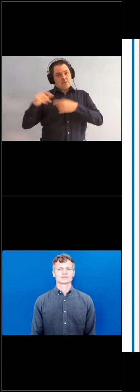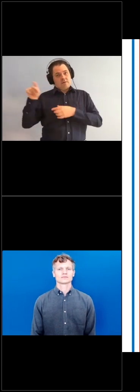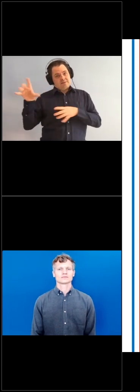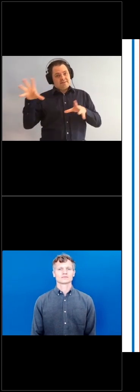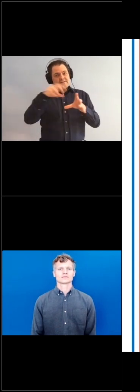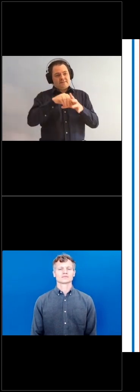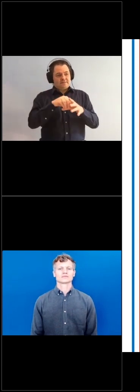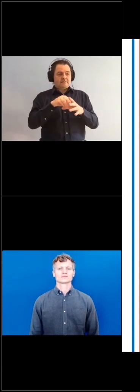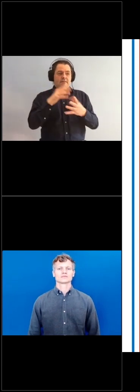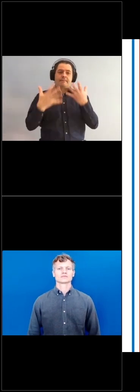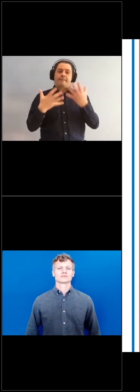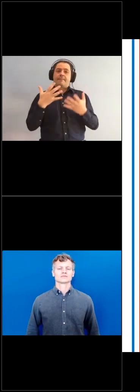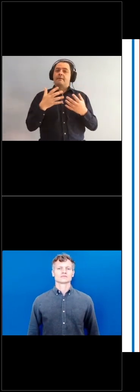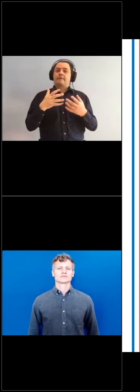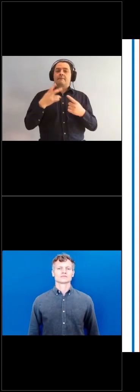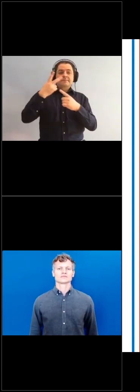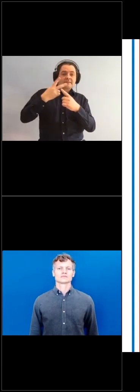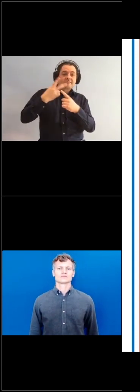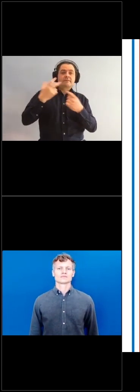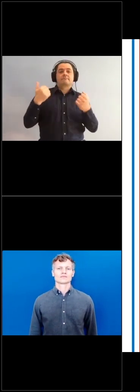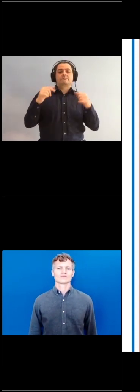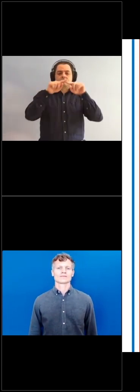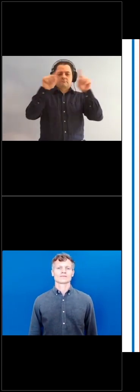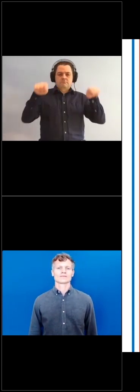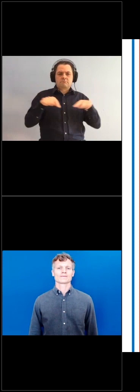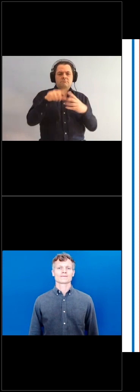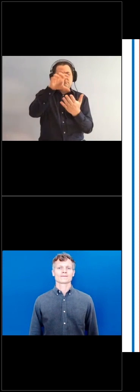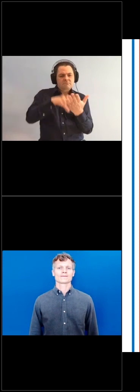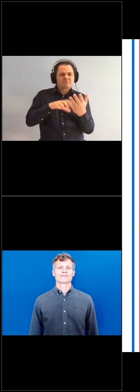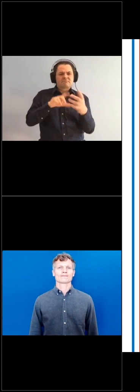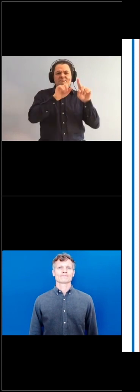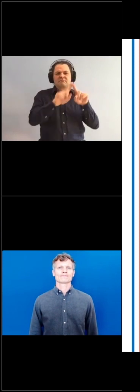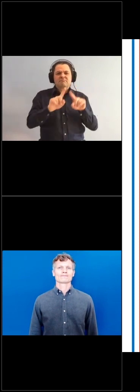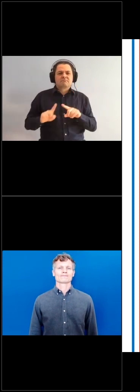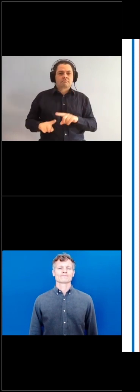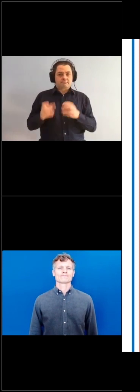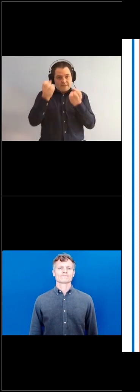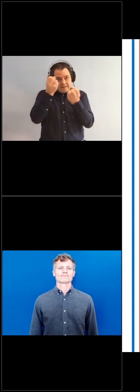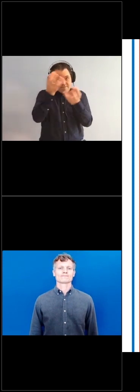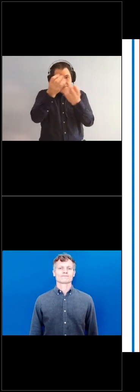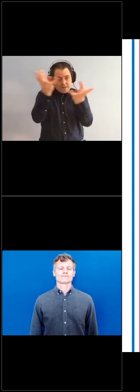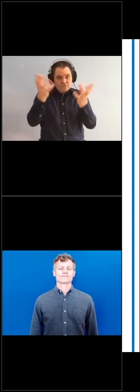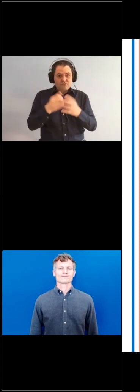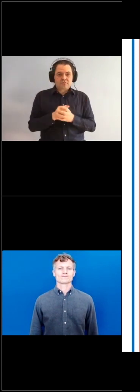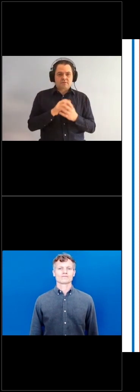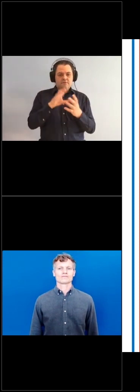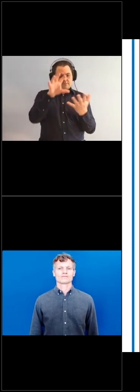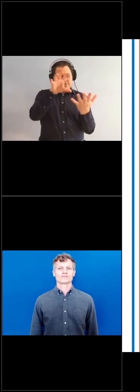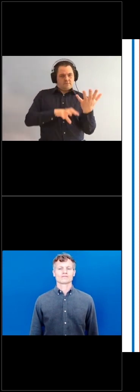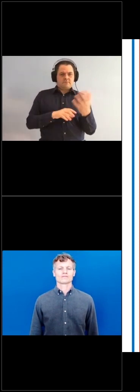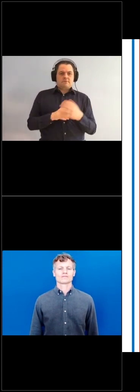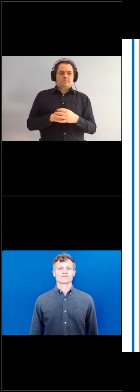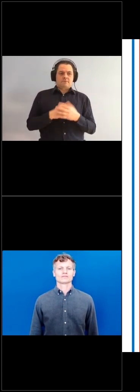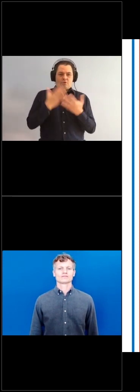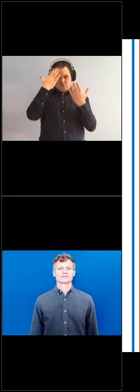For example, since we find that in this era, there is a low face-to-face